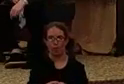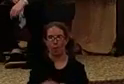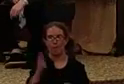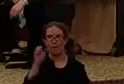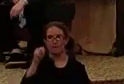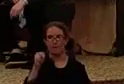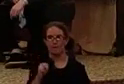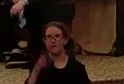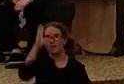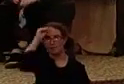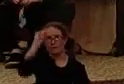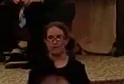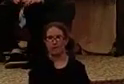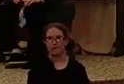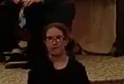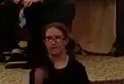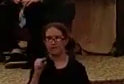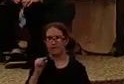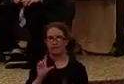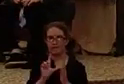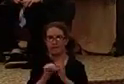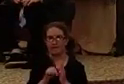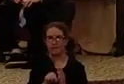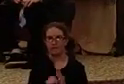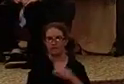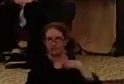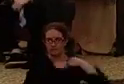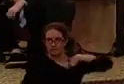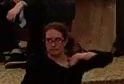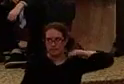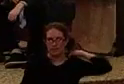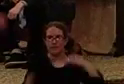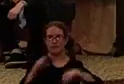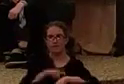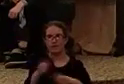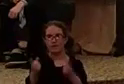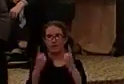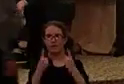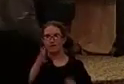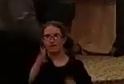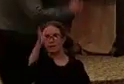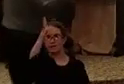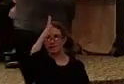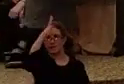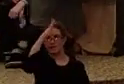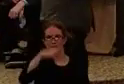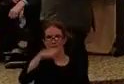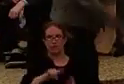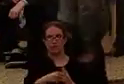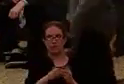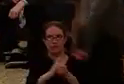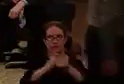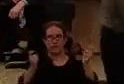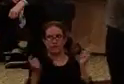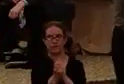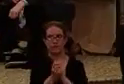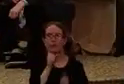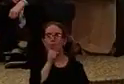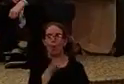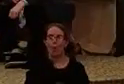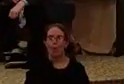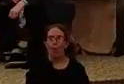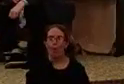brother. Just a little later on, amen, the time came when his dad began to become of age